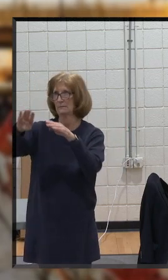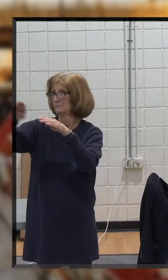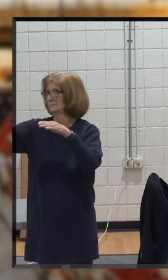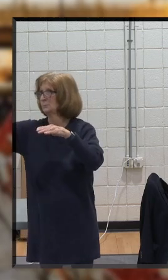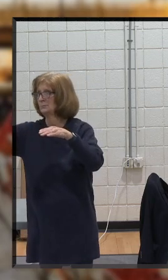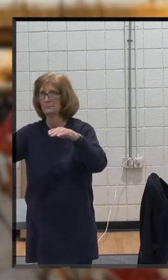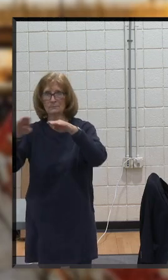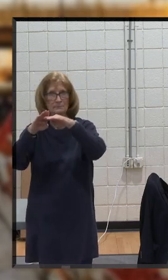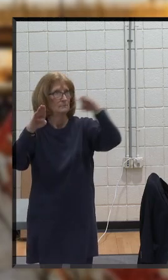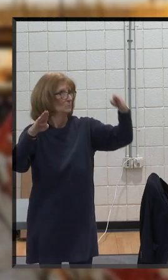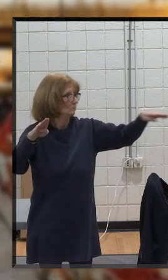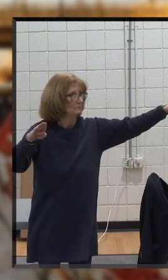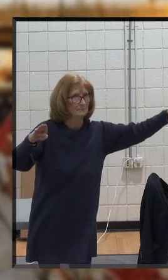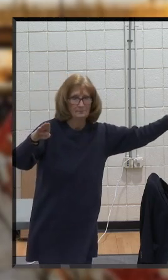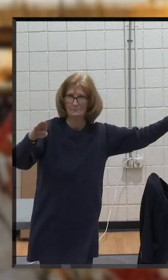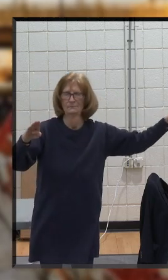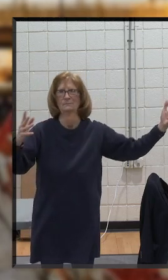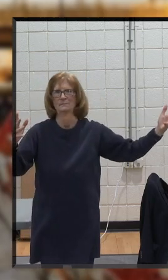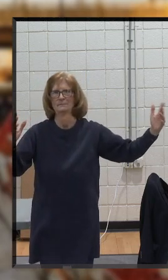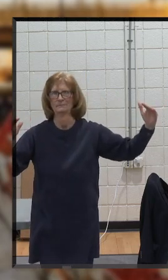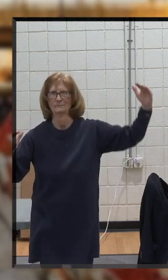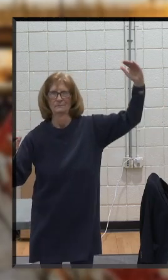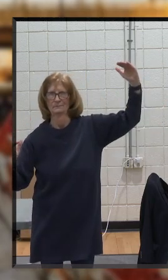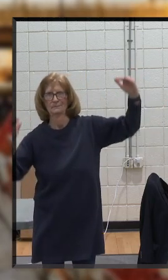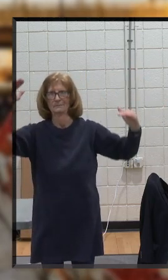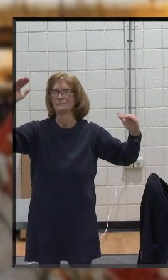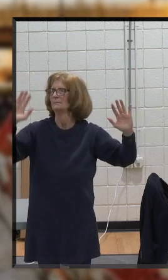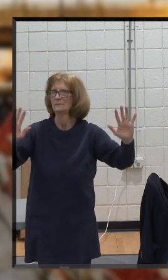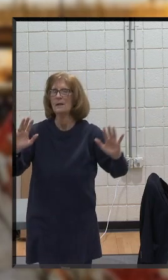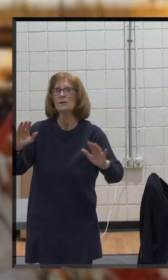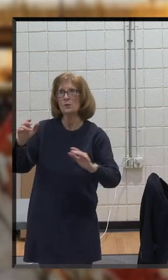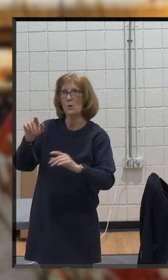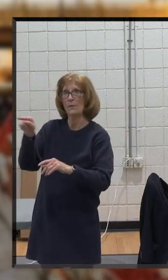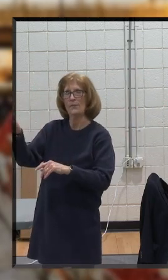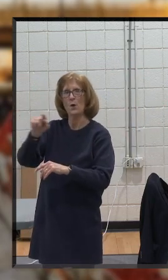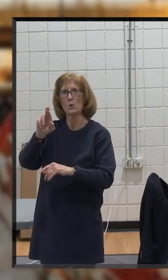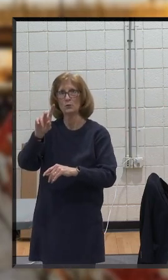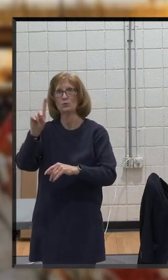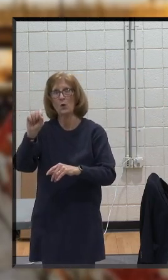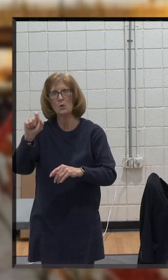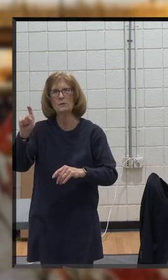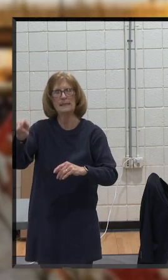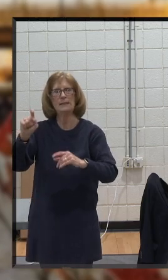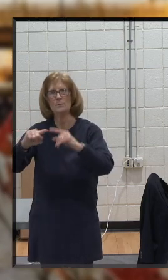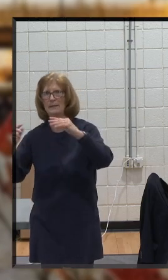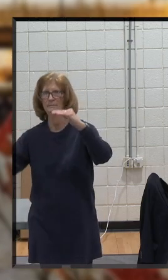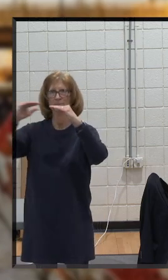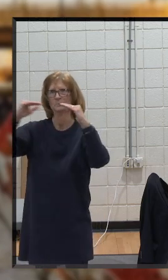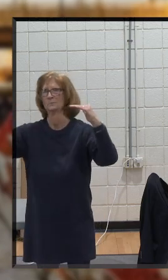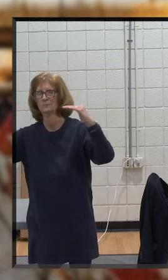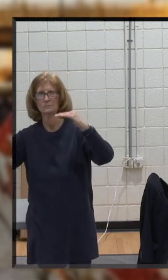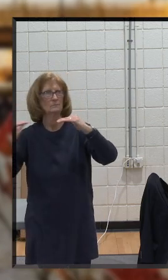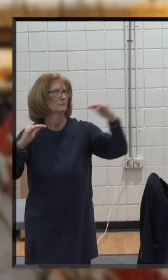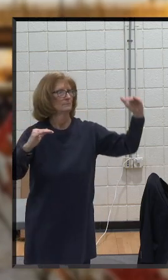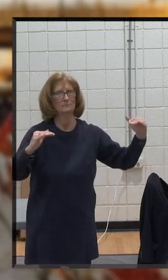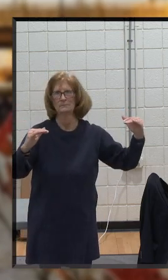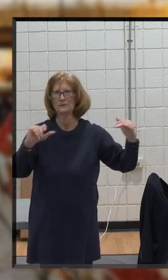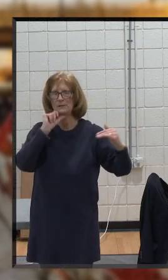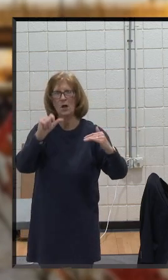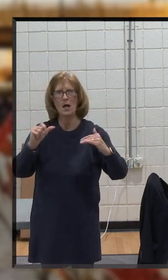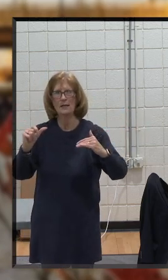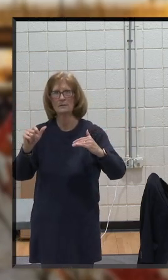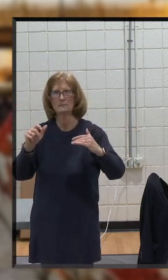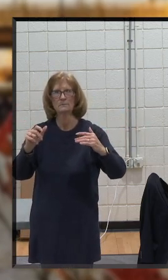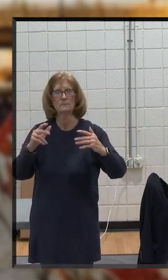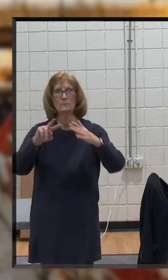both ends. There'll be some paving, probably some new inlets, and work to just tie everything together so it's a smooth transition from